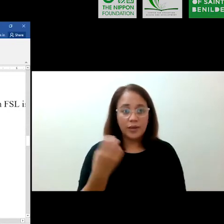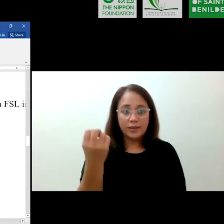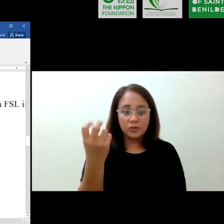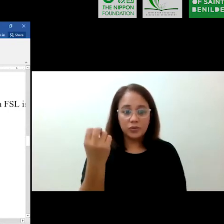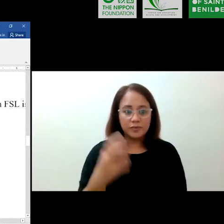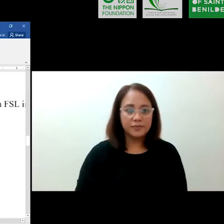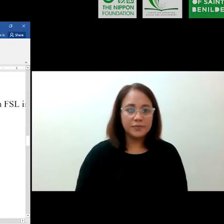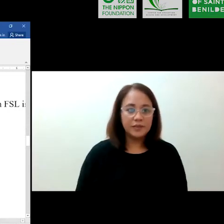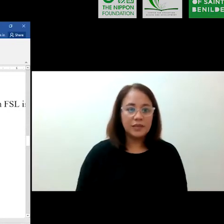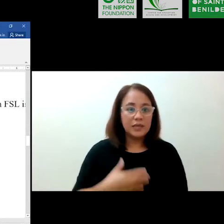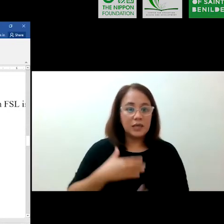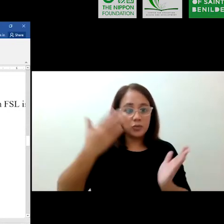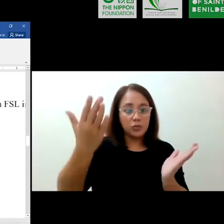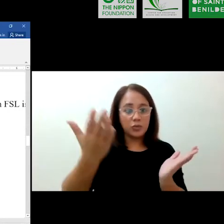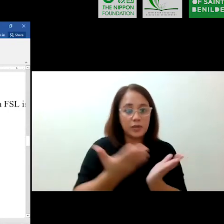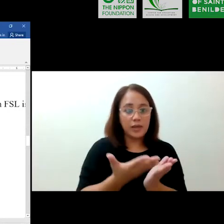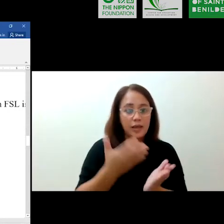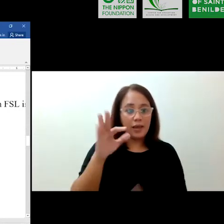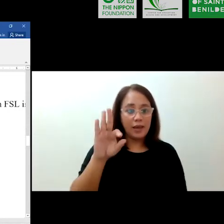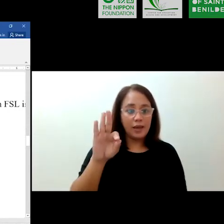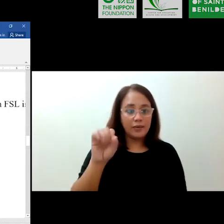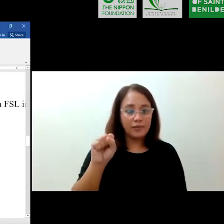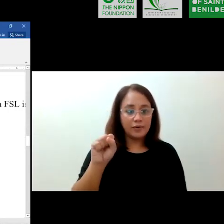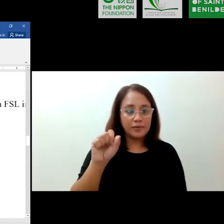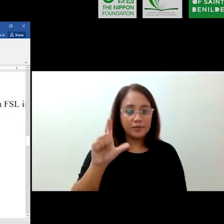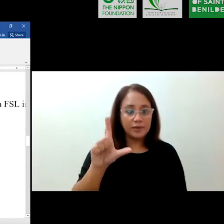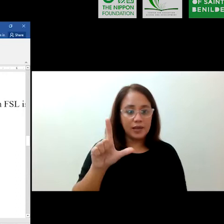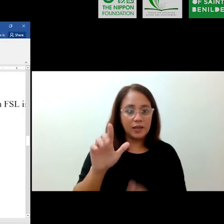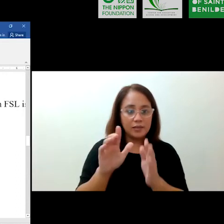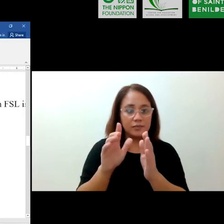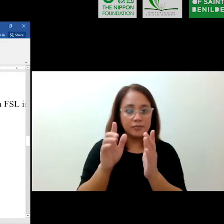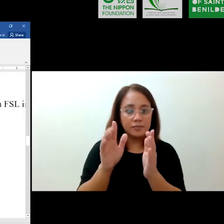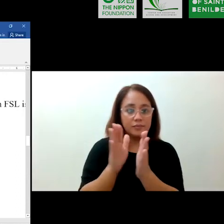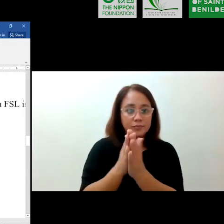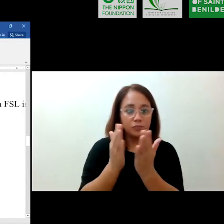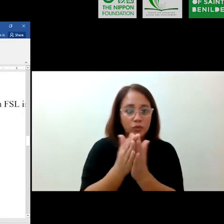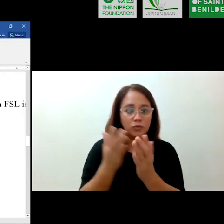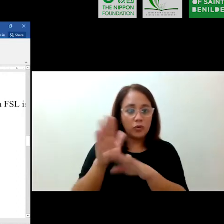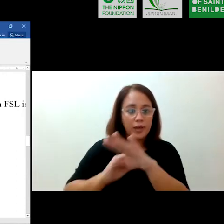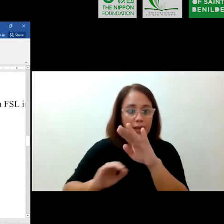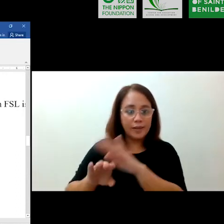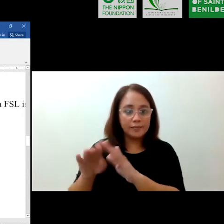an introductory Filipino Sign Language textbook or handbook,